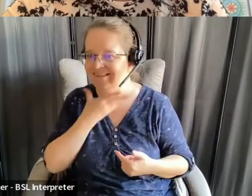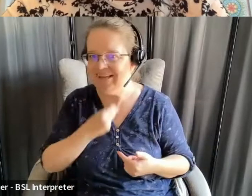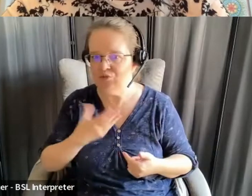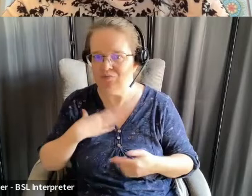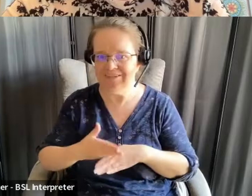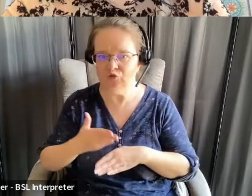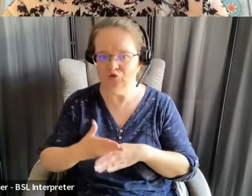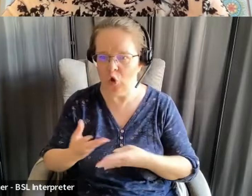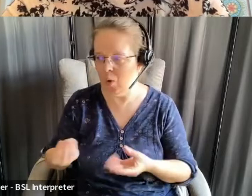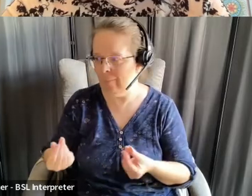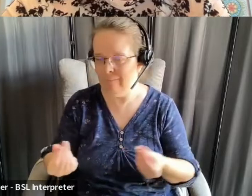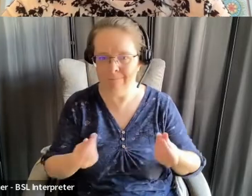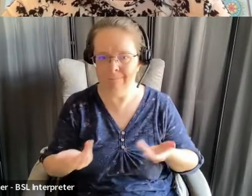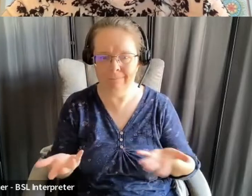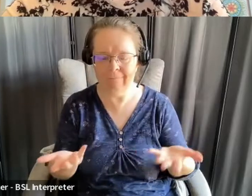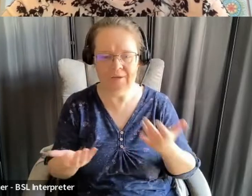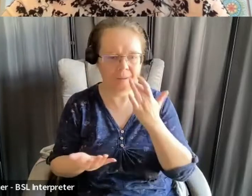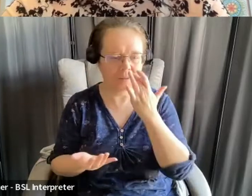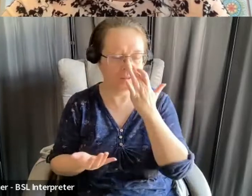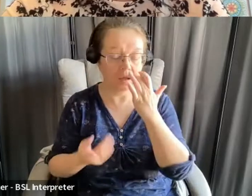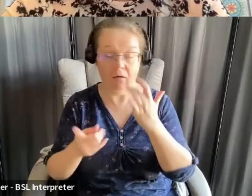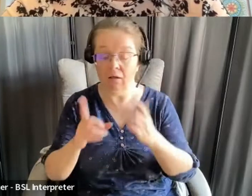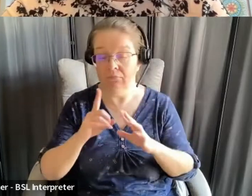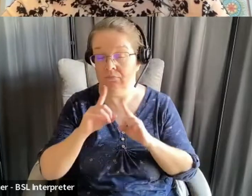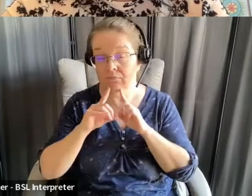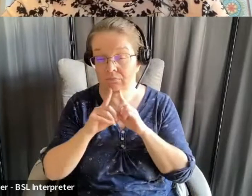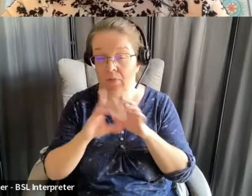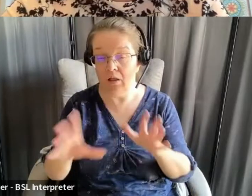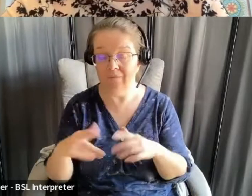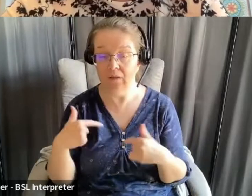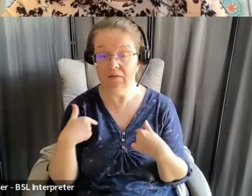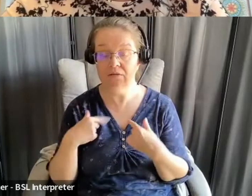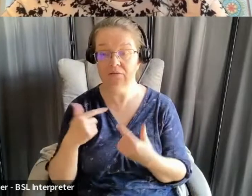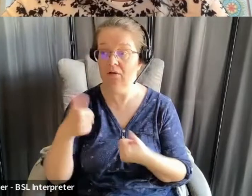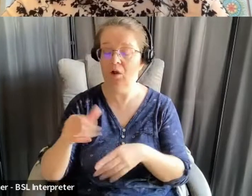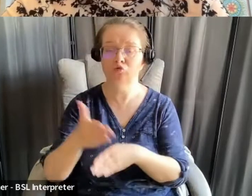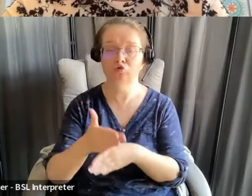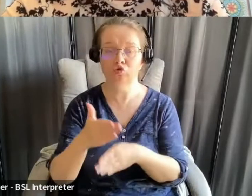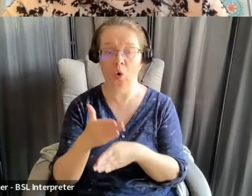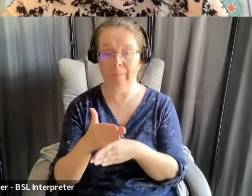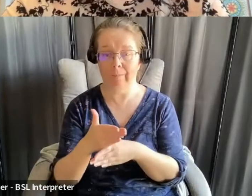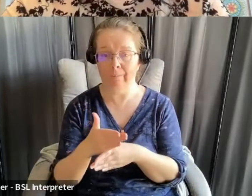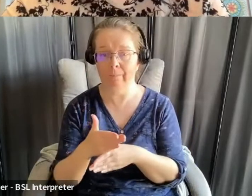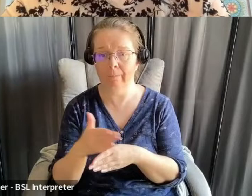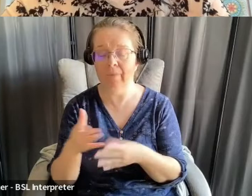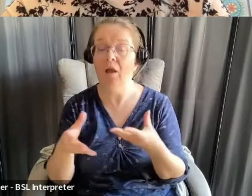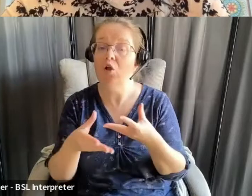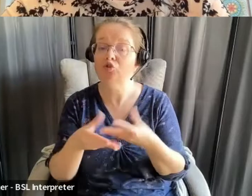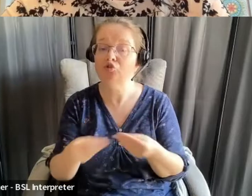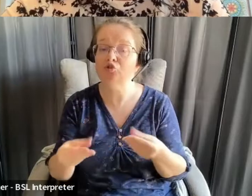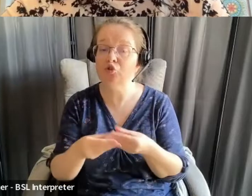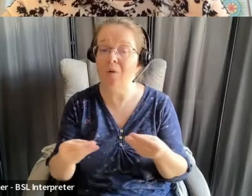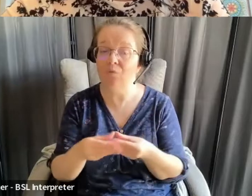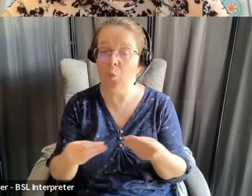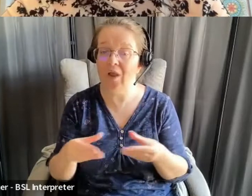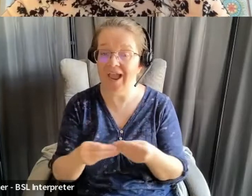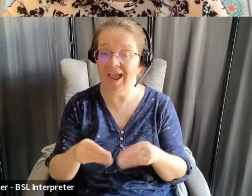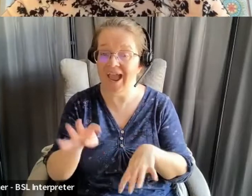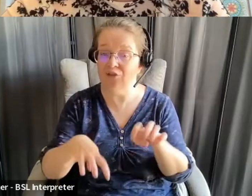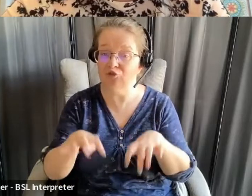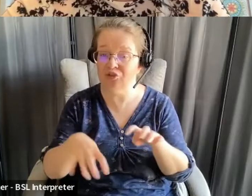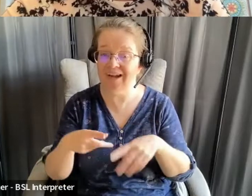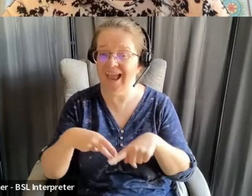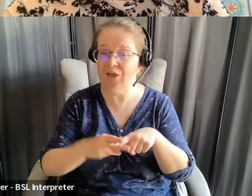skint. And remarkably, I managed to find a job as a software engineer, because it was the only thing that